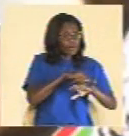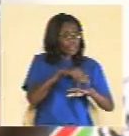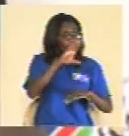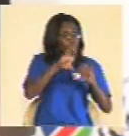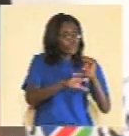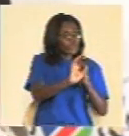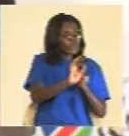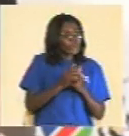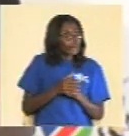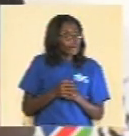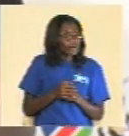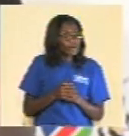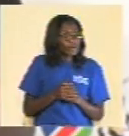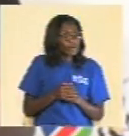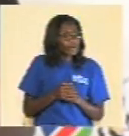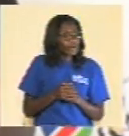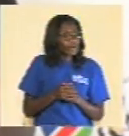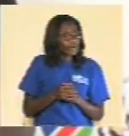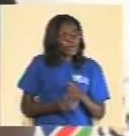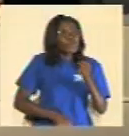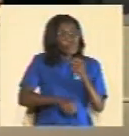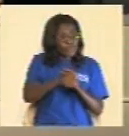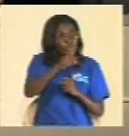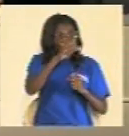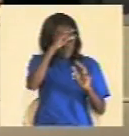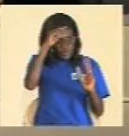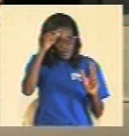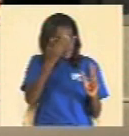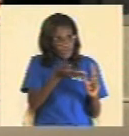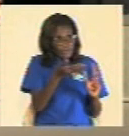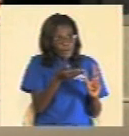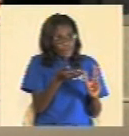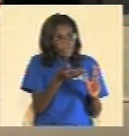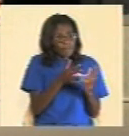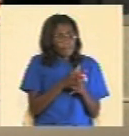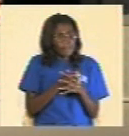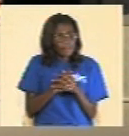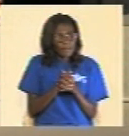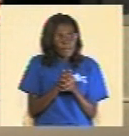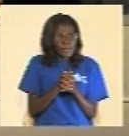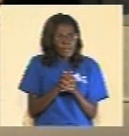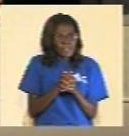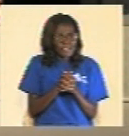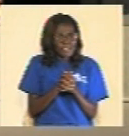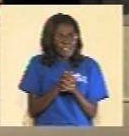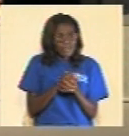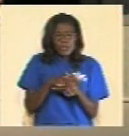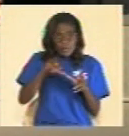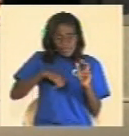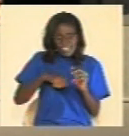last word? Let's wrap up. Yeah, I agree with Sister Apollonia, what she said. Leprosy is nobody's